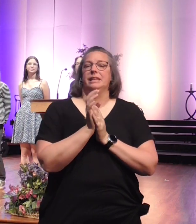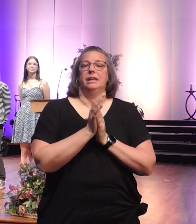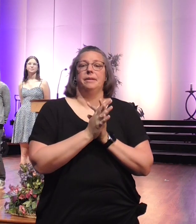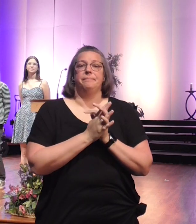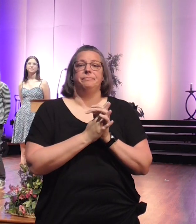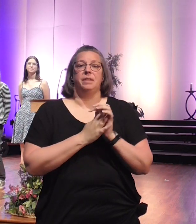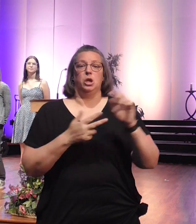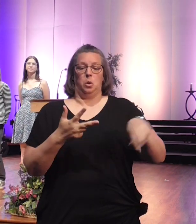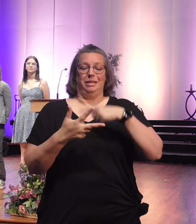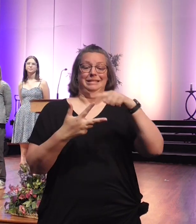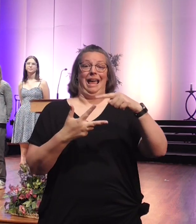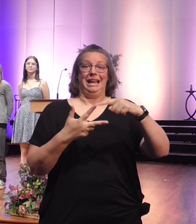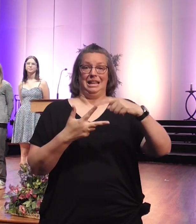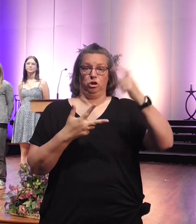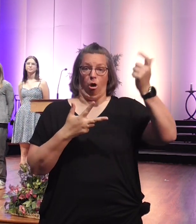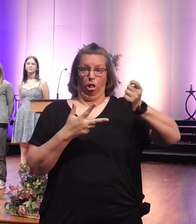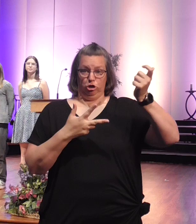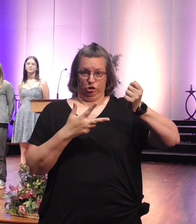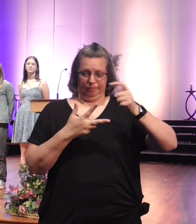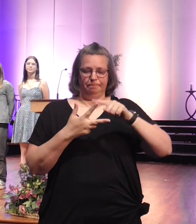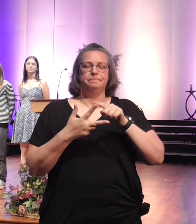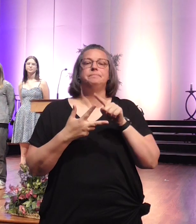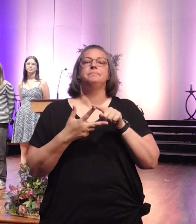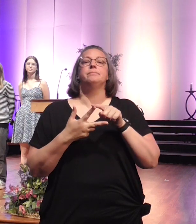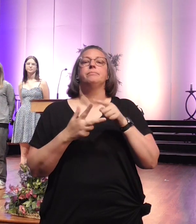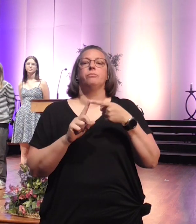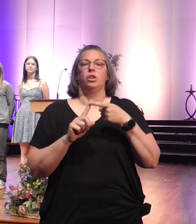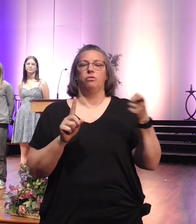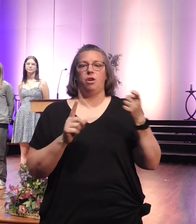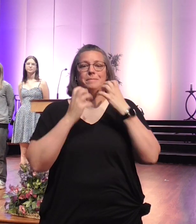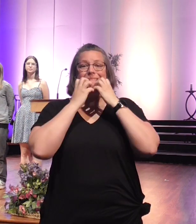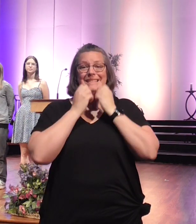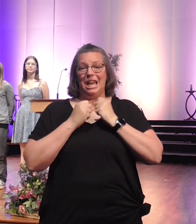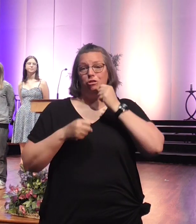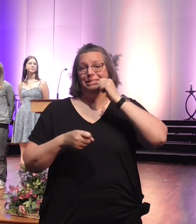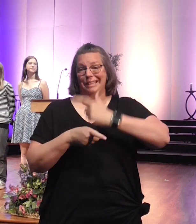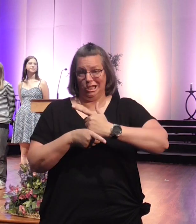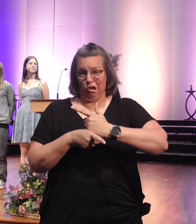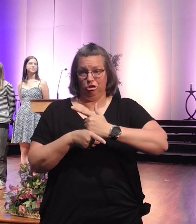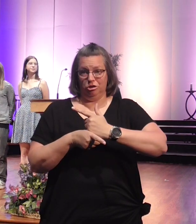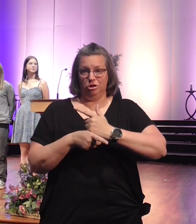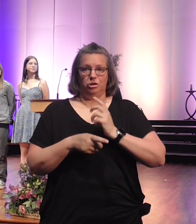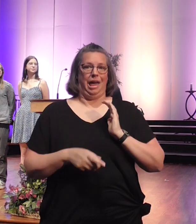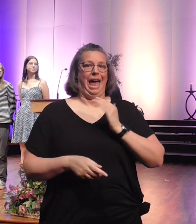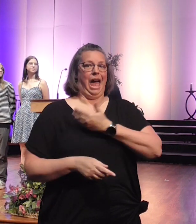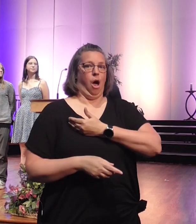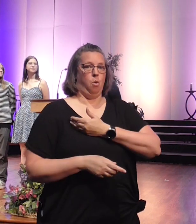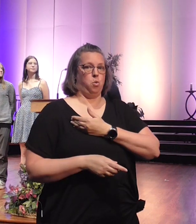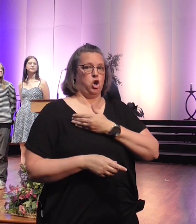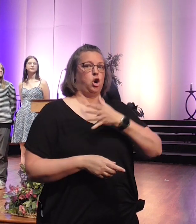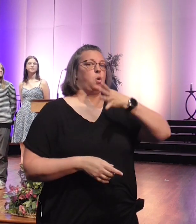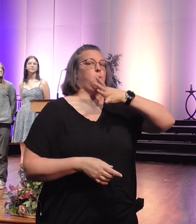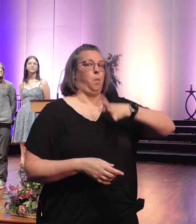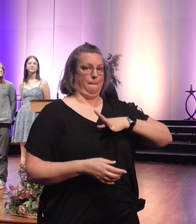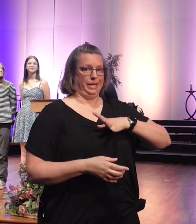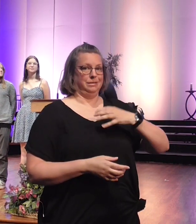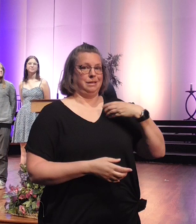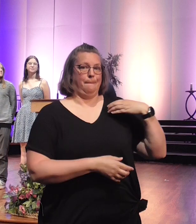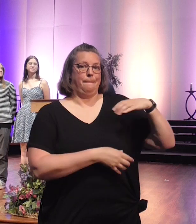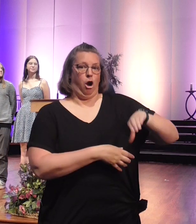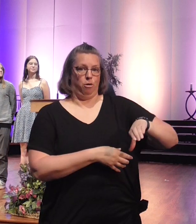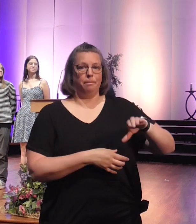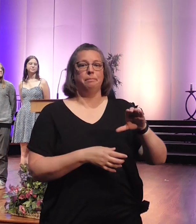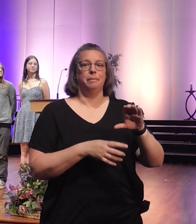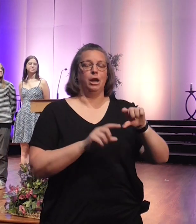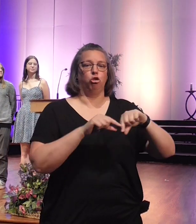The second scholarship that we're awarding today is from Sacred Sisters, which is our Mile High Women's Empowerment Group.